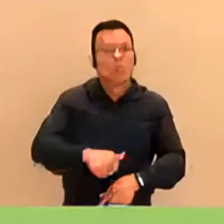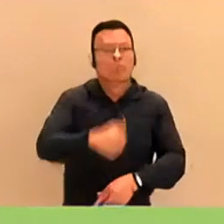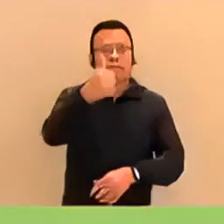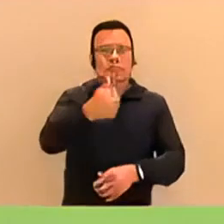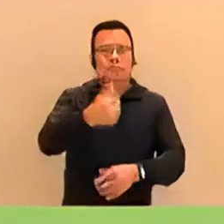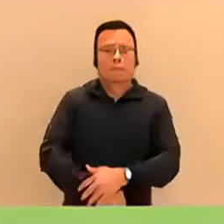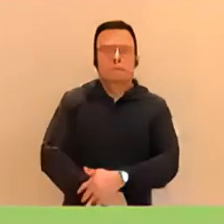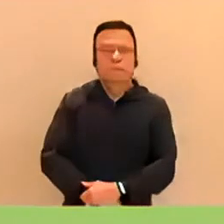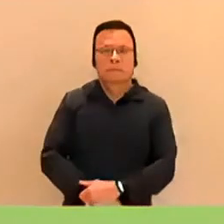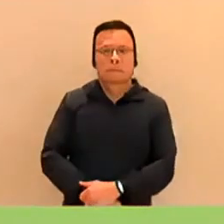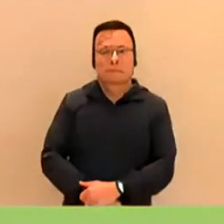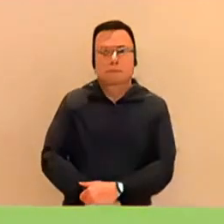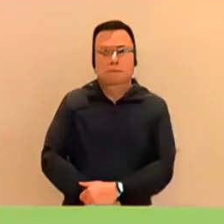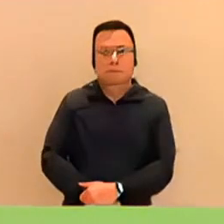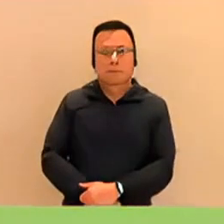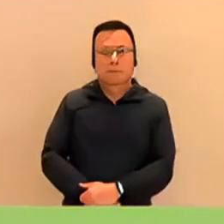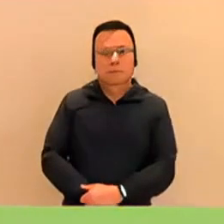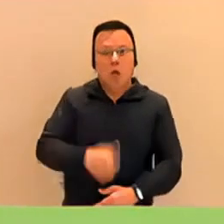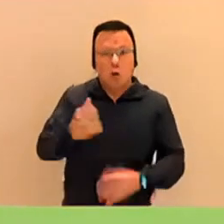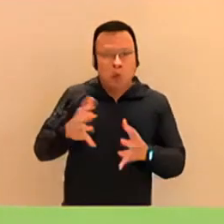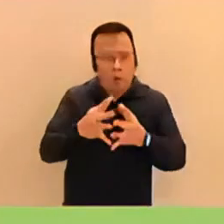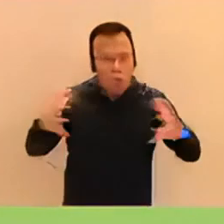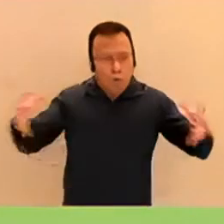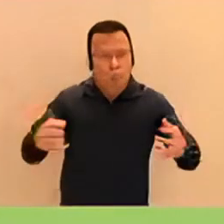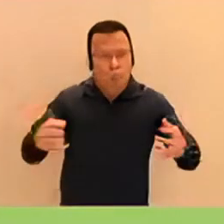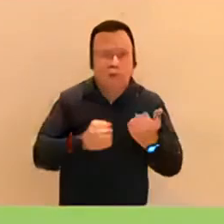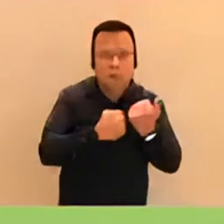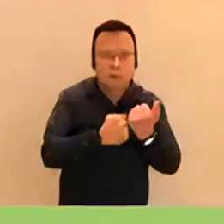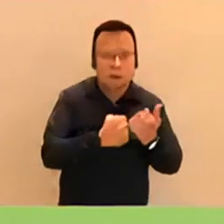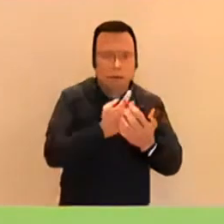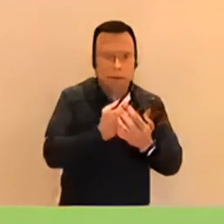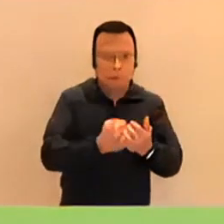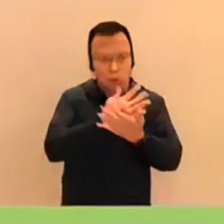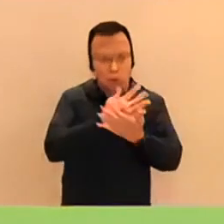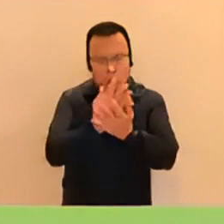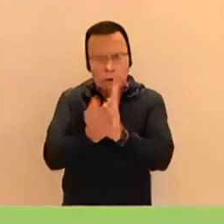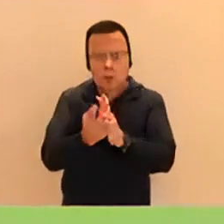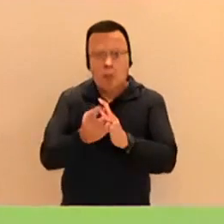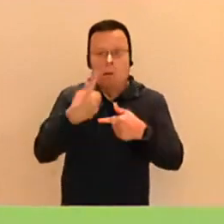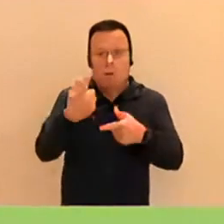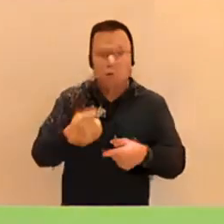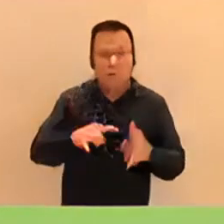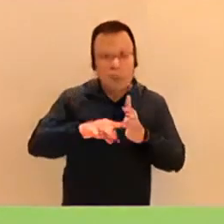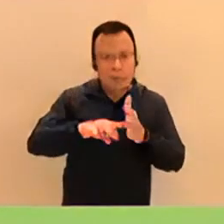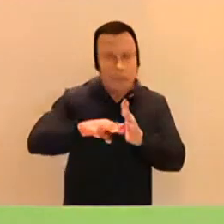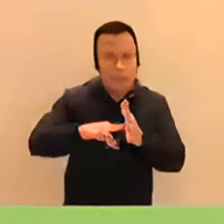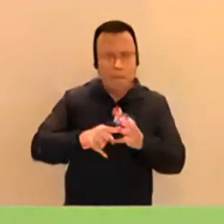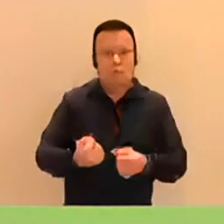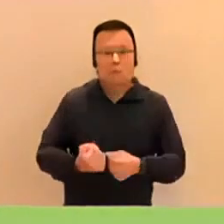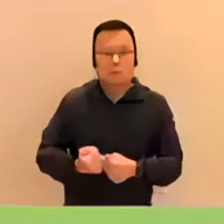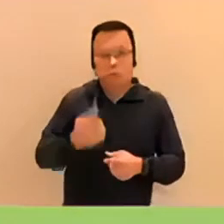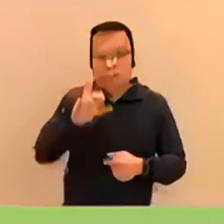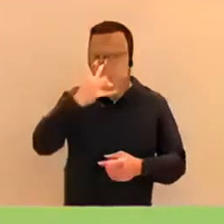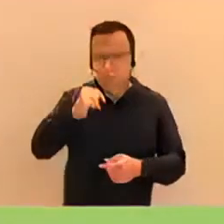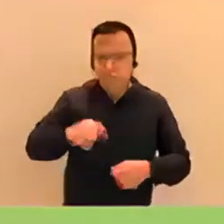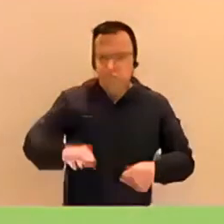Extensive supporting facilities for electric and other new energy vehicles will also be developed.